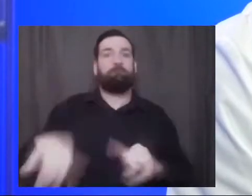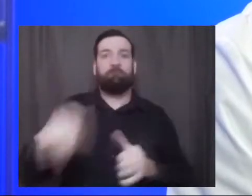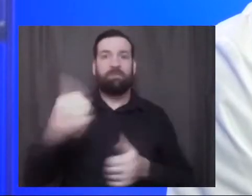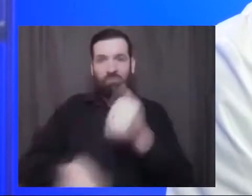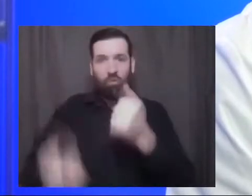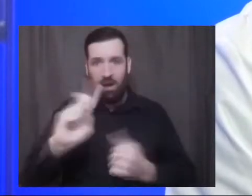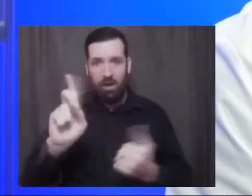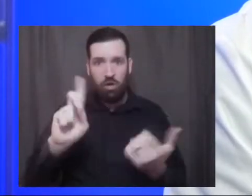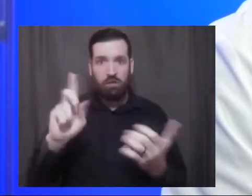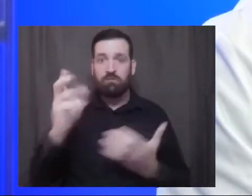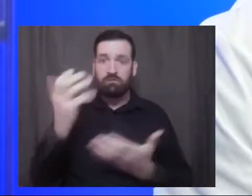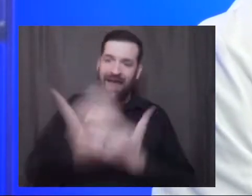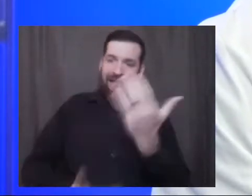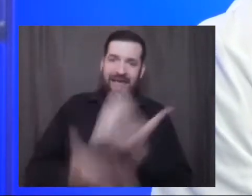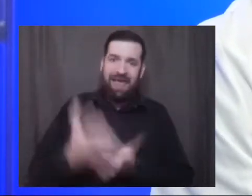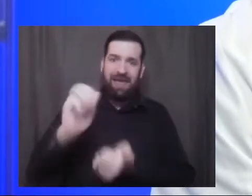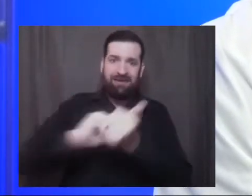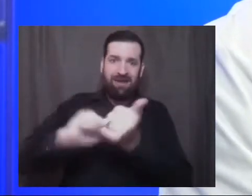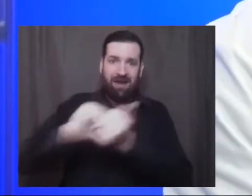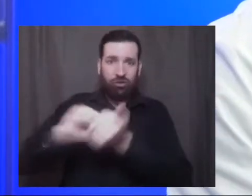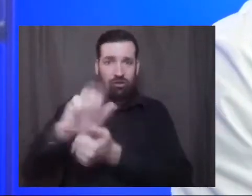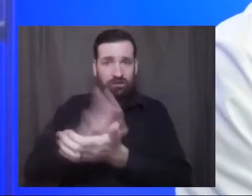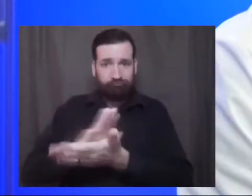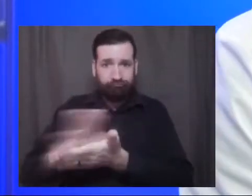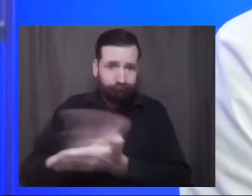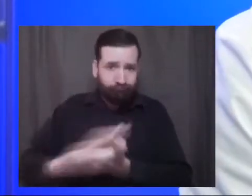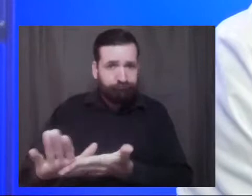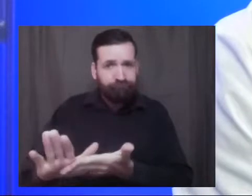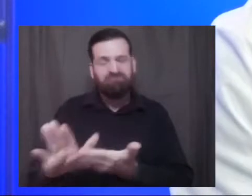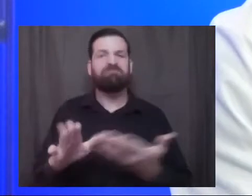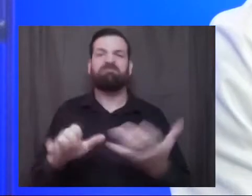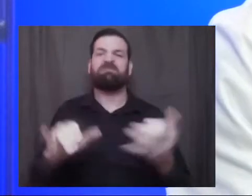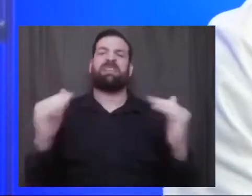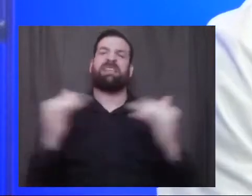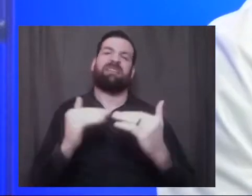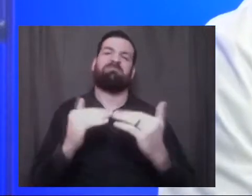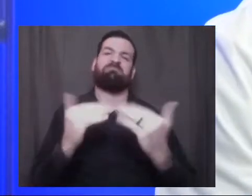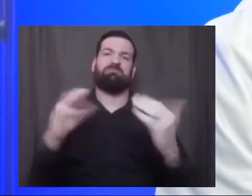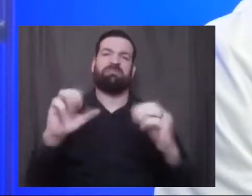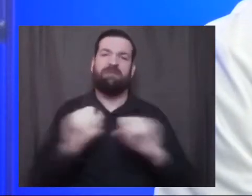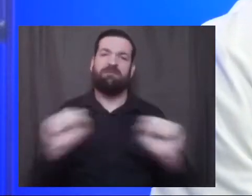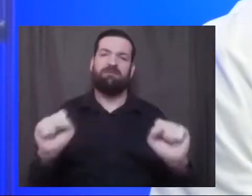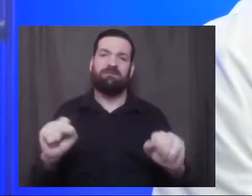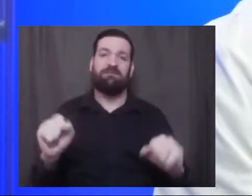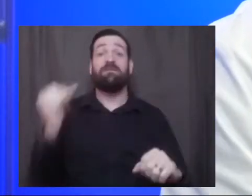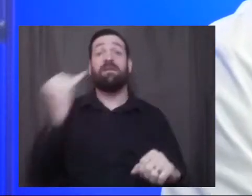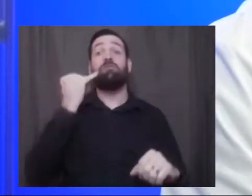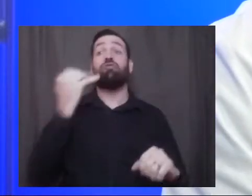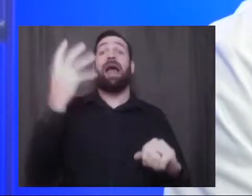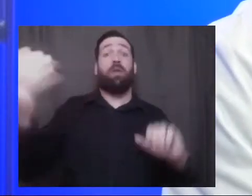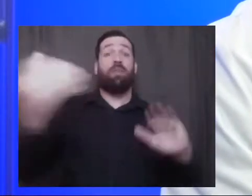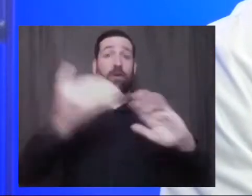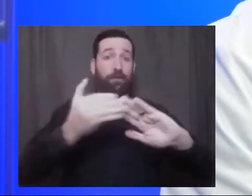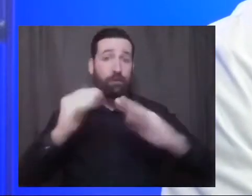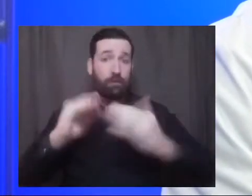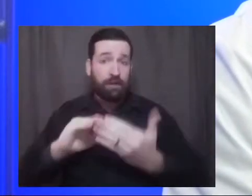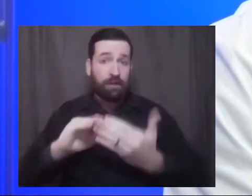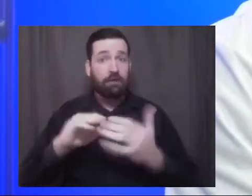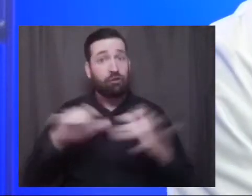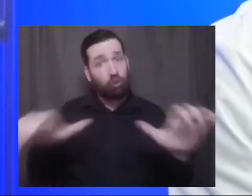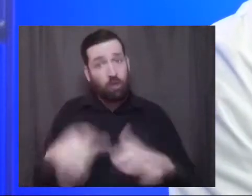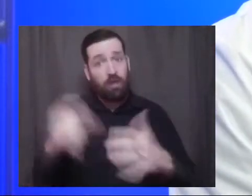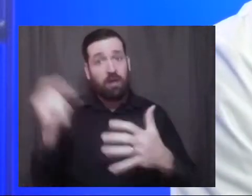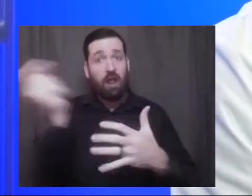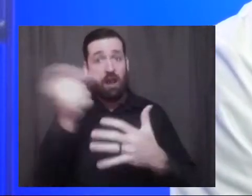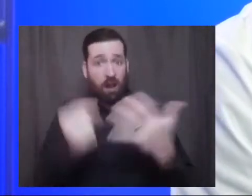hand hygiene and do those things, I think it's just as safe. And again, if you're going out into the community doing all those things, you really should be up to date